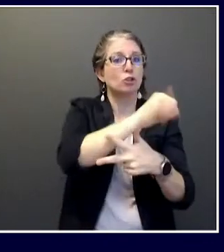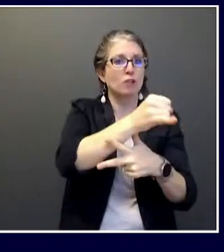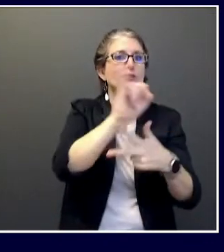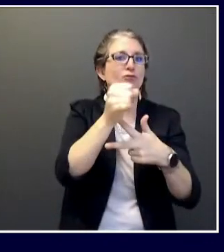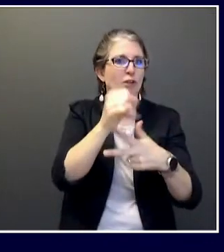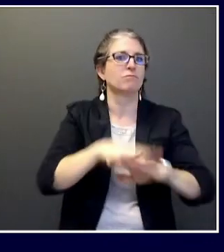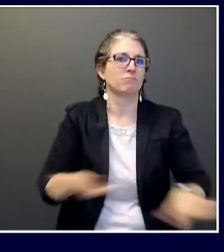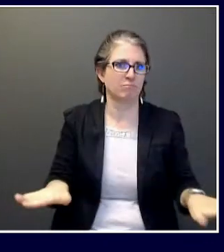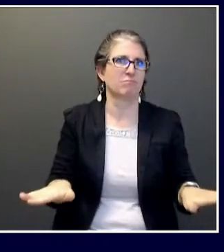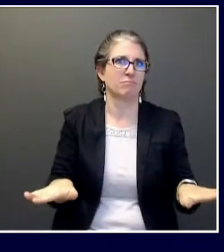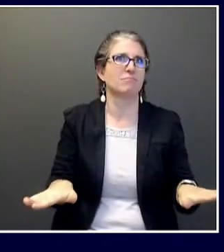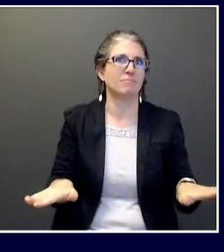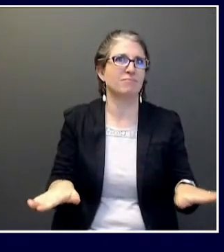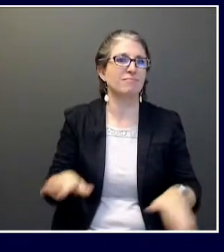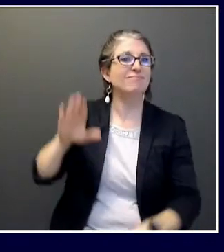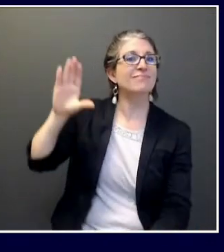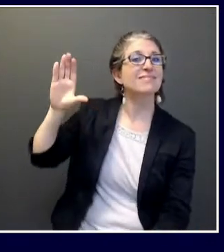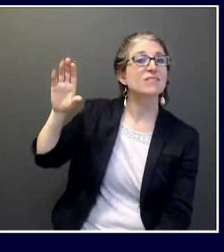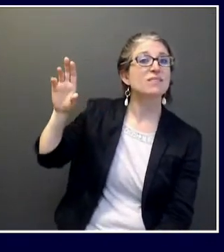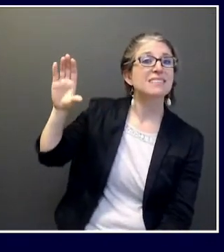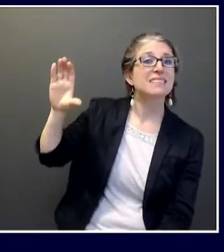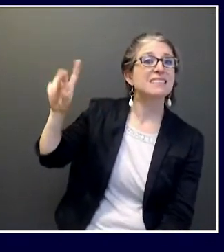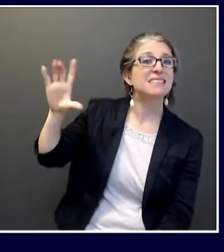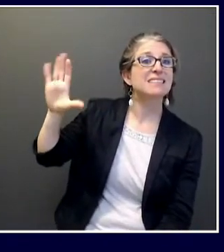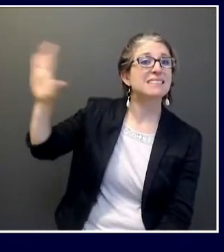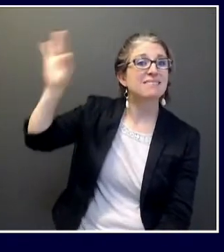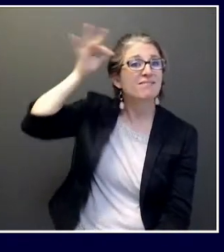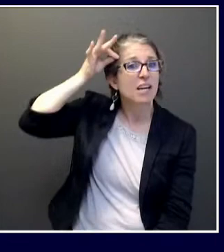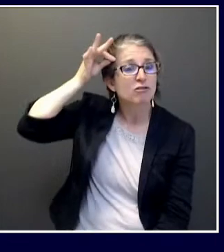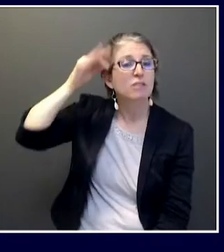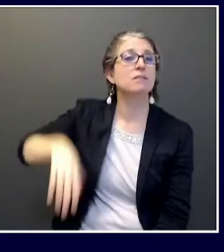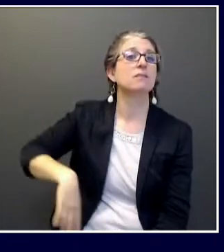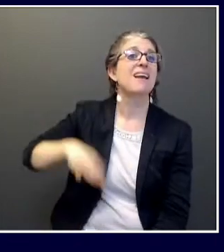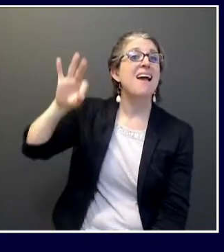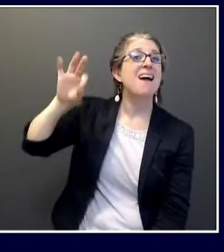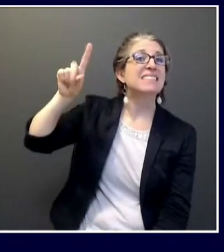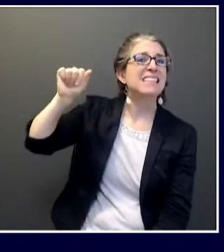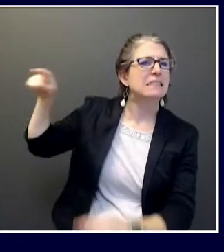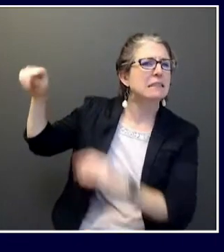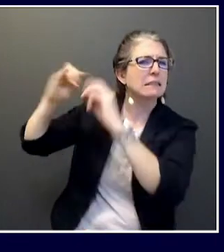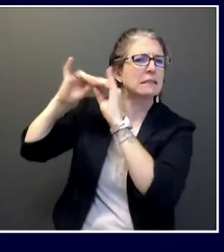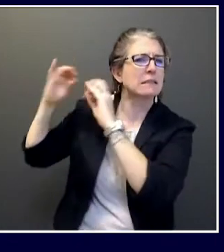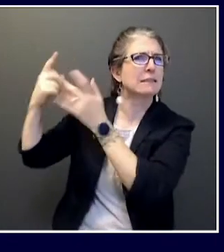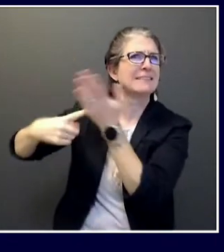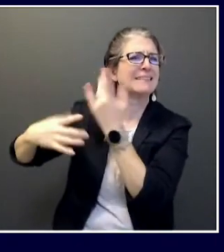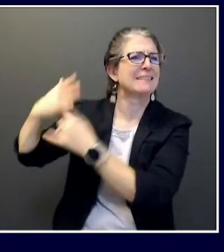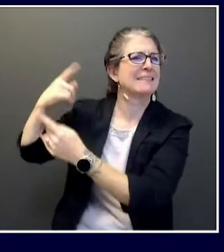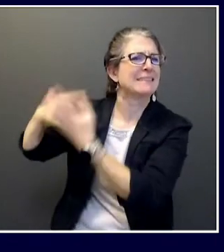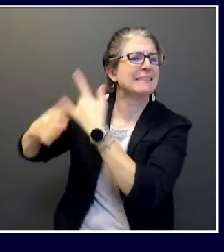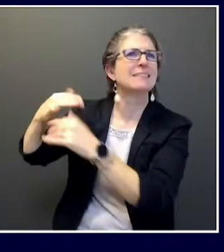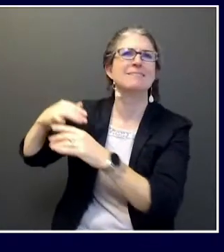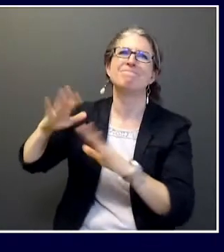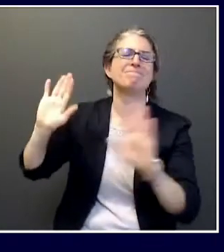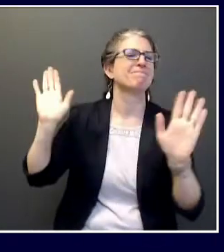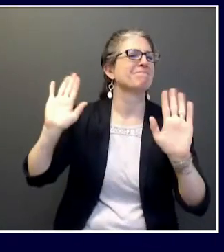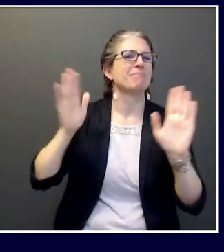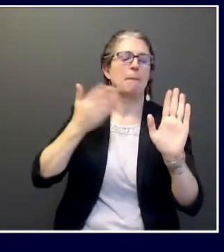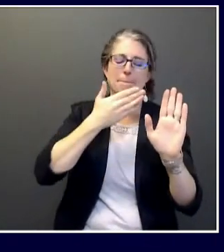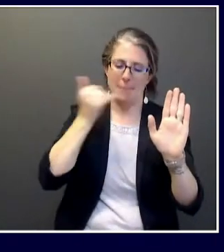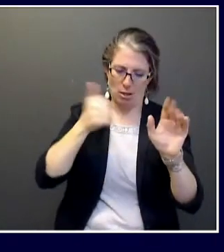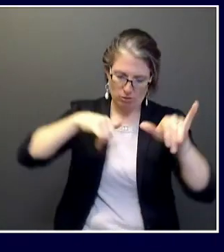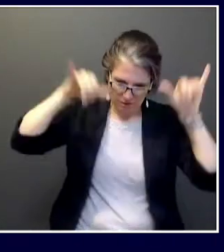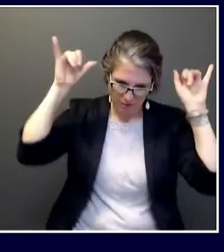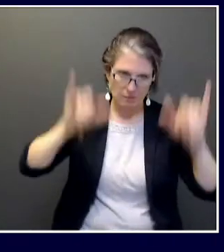of based on the data, as well as the logistics of making boosters more easily accessible. But until and